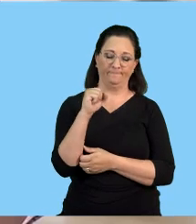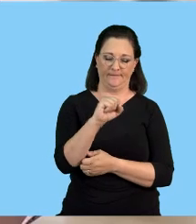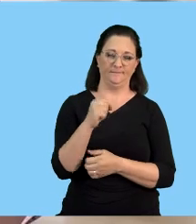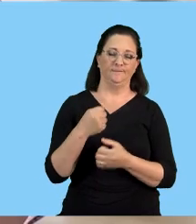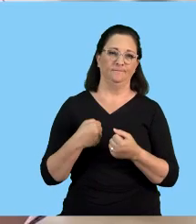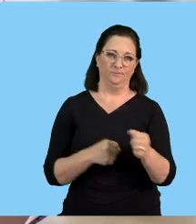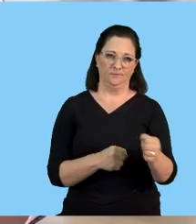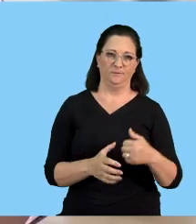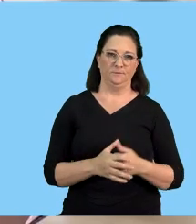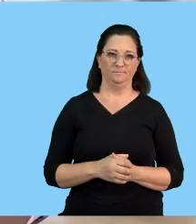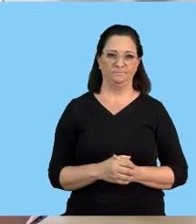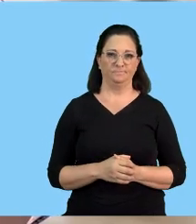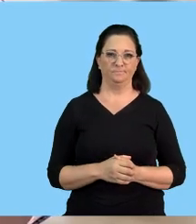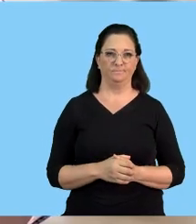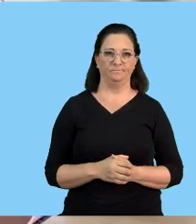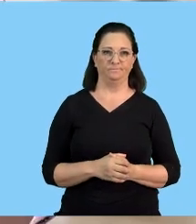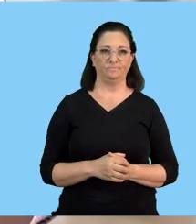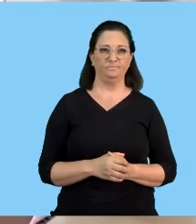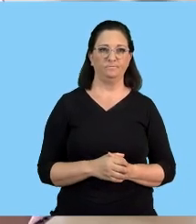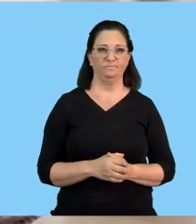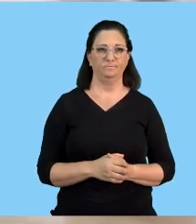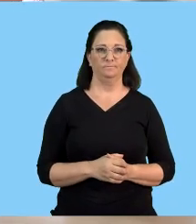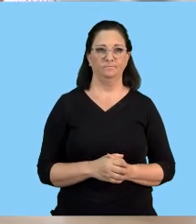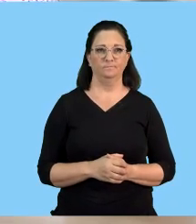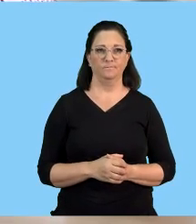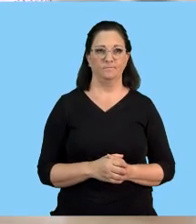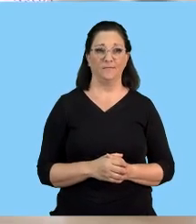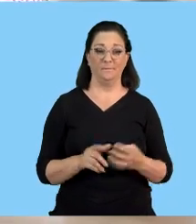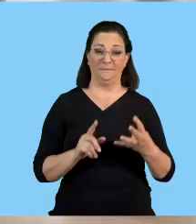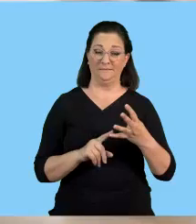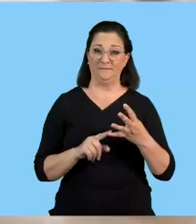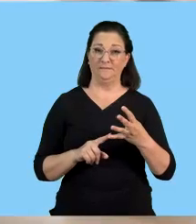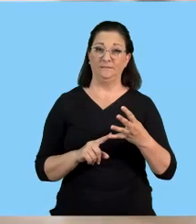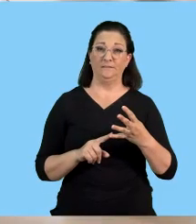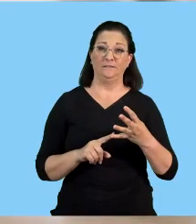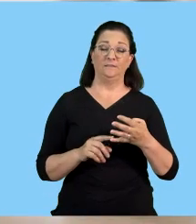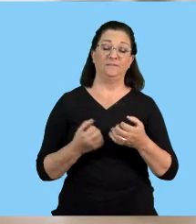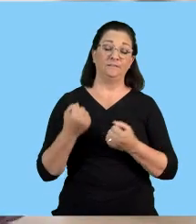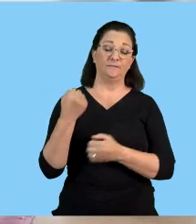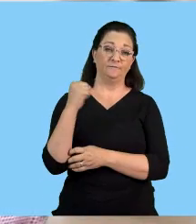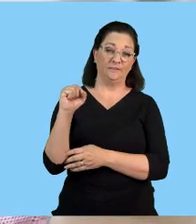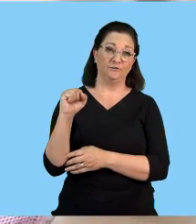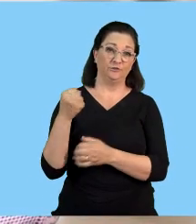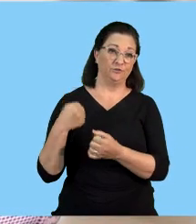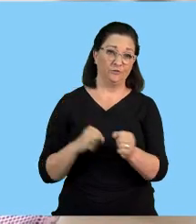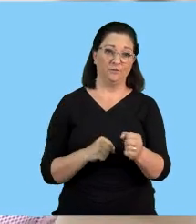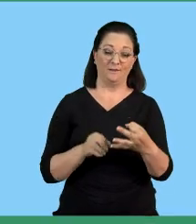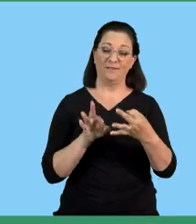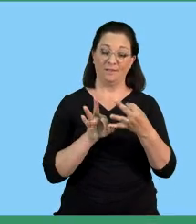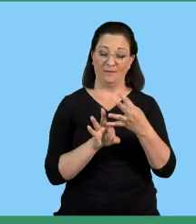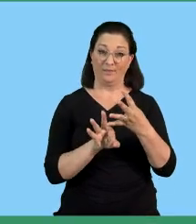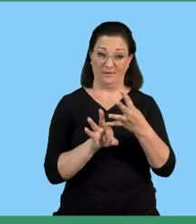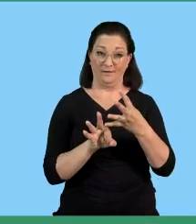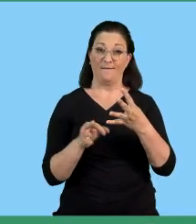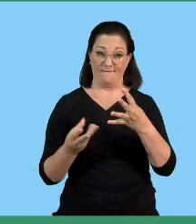defensive strategy as the last strategy. Do not forget. Right. Also in defensive strategy, there are 3 defensive strategies.